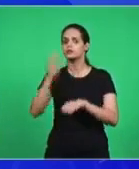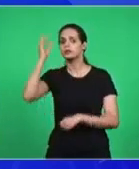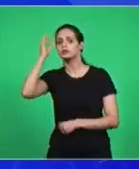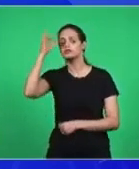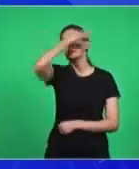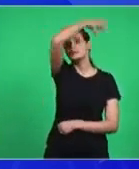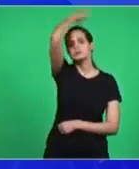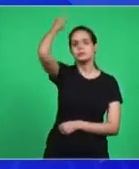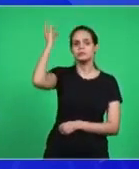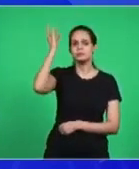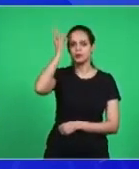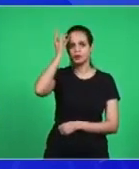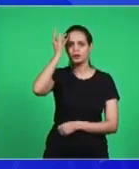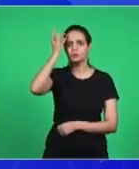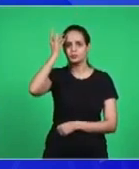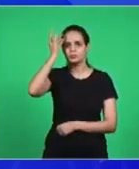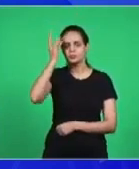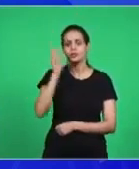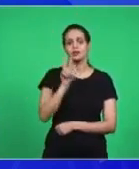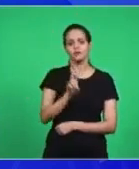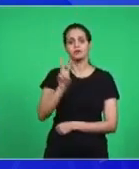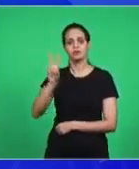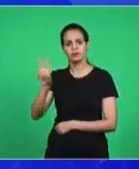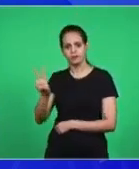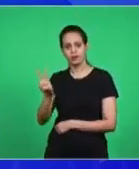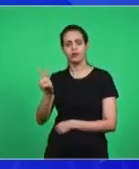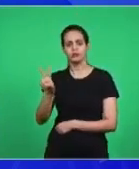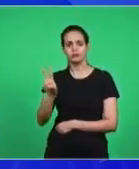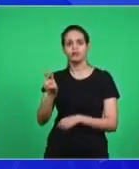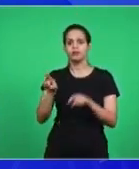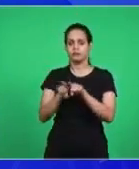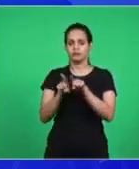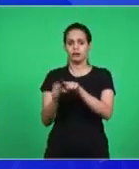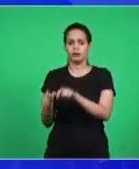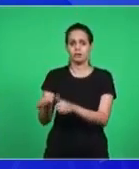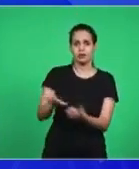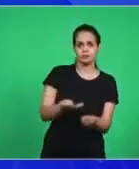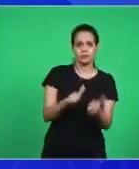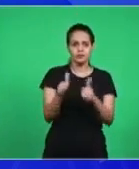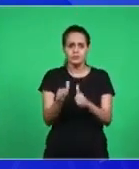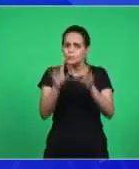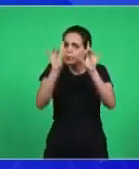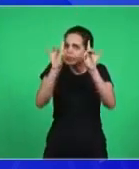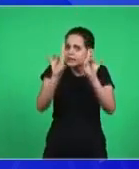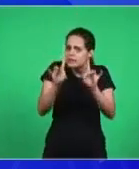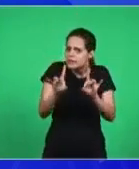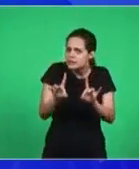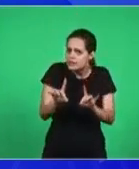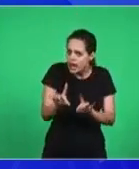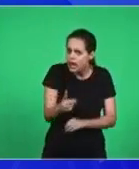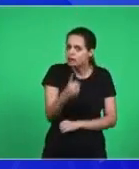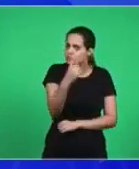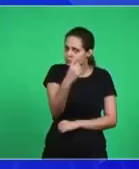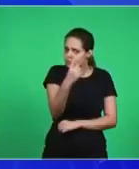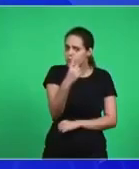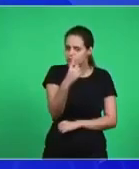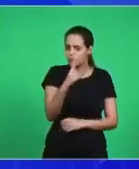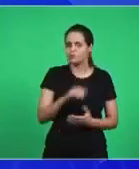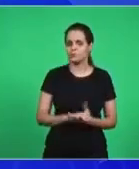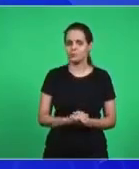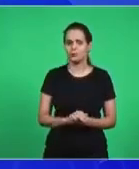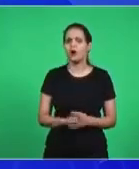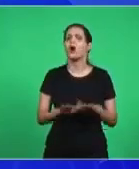in Barro Vermelho, in Vila Velha. We also had a baptism with a detail. This baptism here in Vila Velha, in the Church